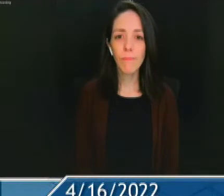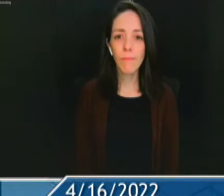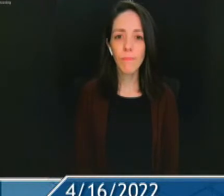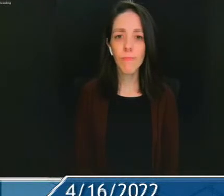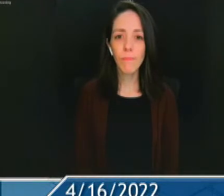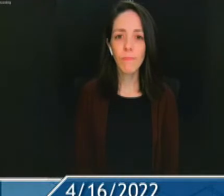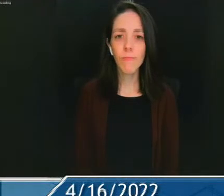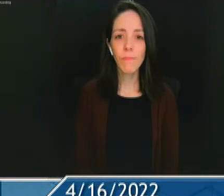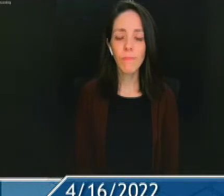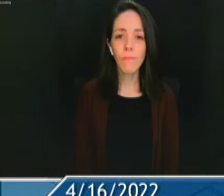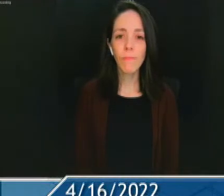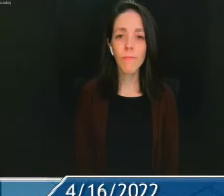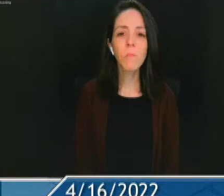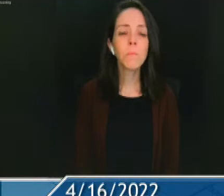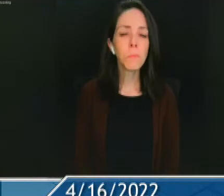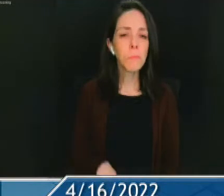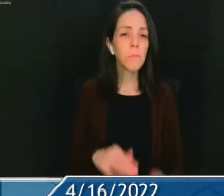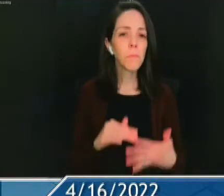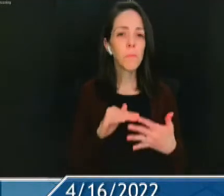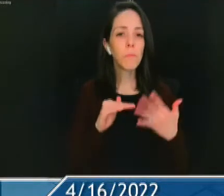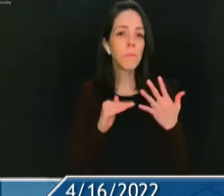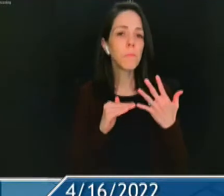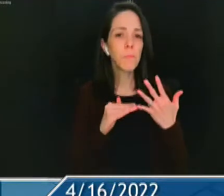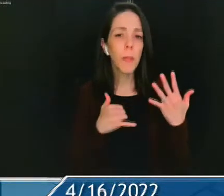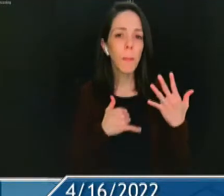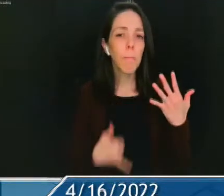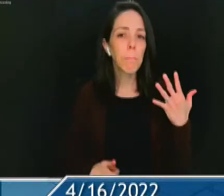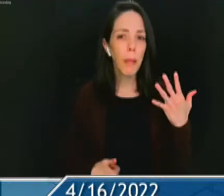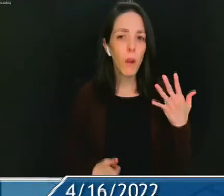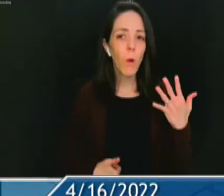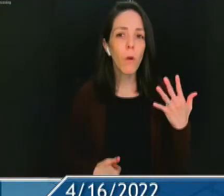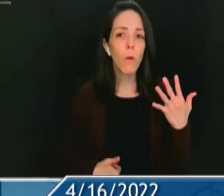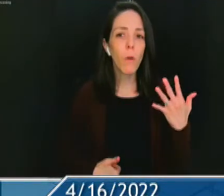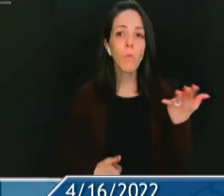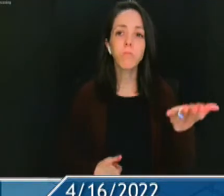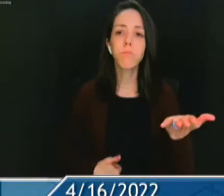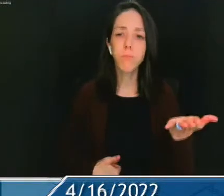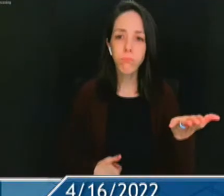Perhaps we can go to the mayor. I think something might be happening. Oh, there she is.